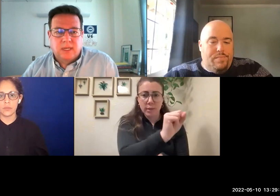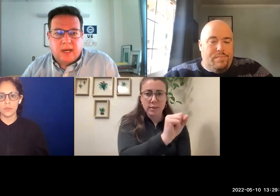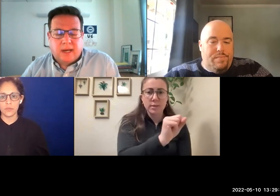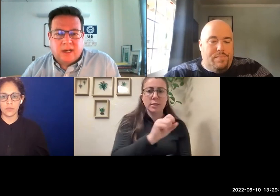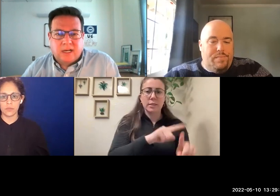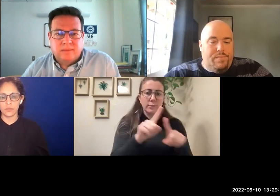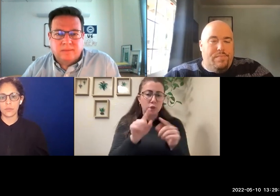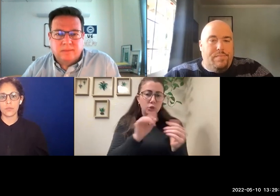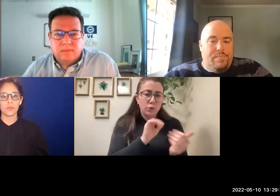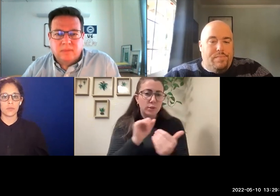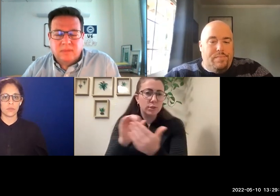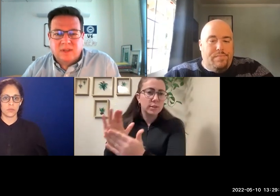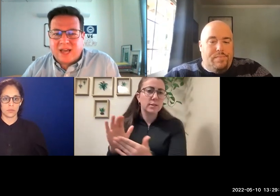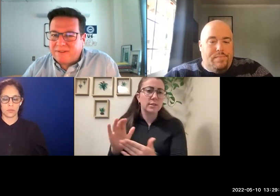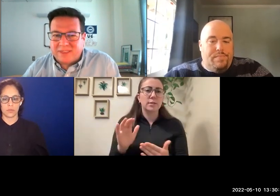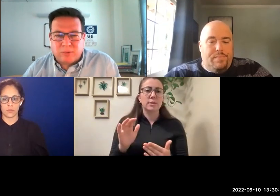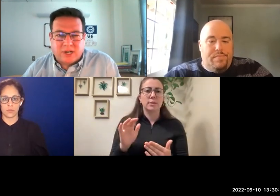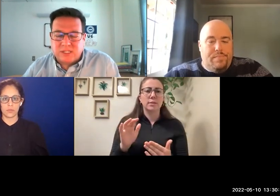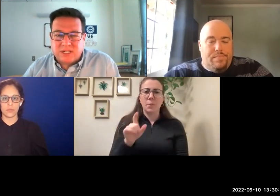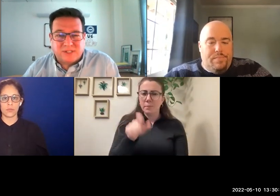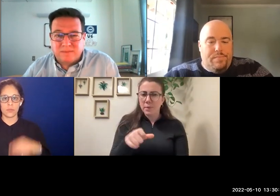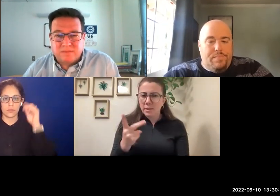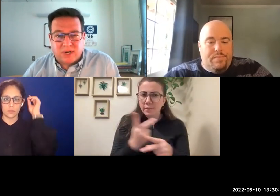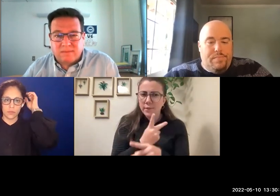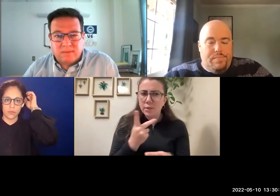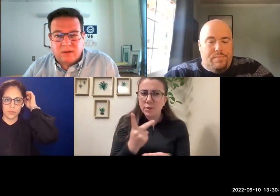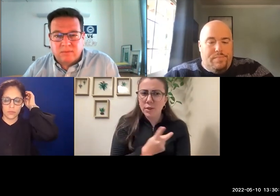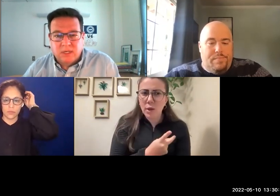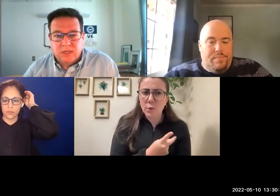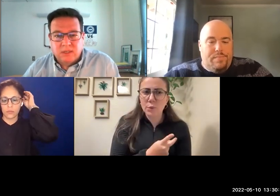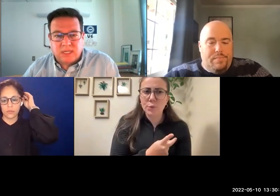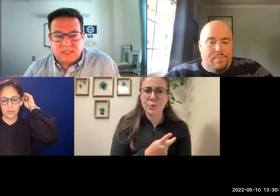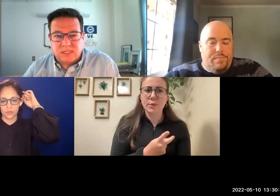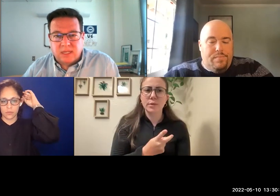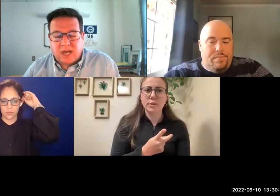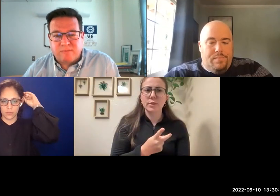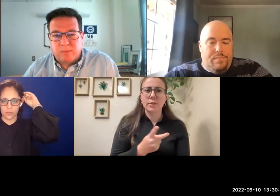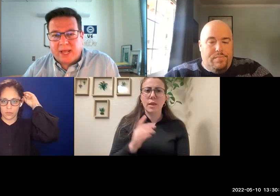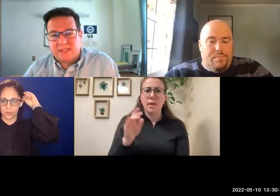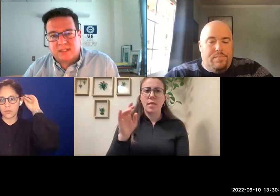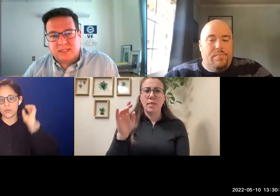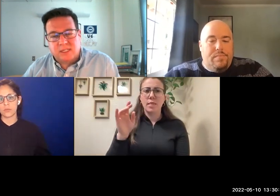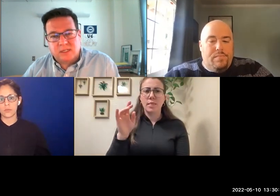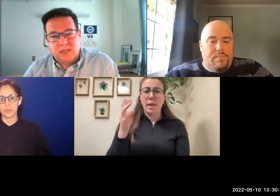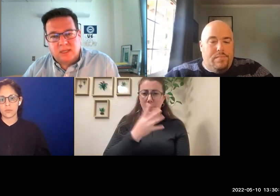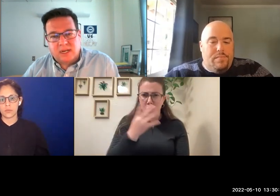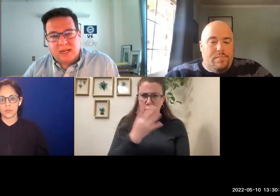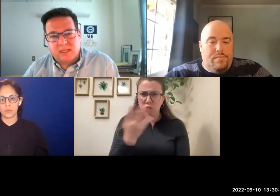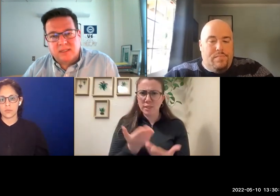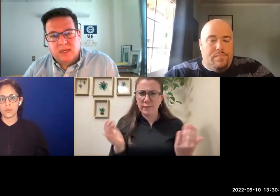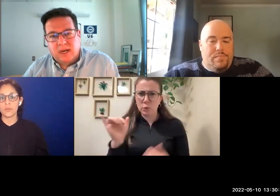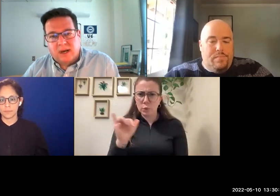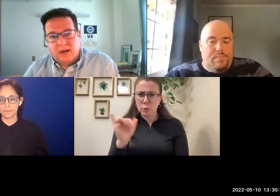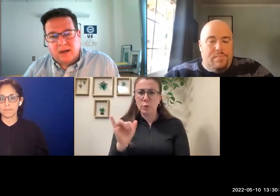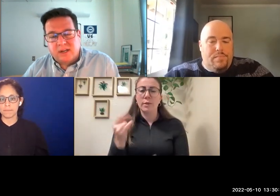strategies. You got to figure out the immigration stuff too, right? Since the Hoffman Plastics decision in the